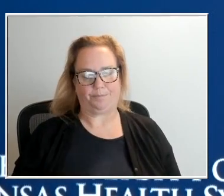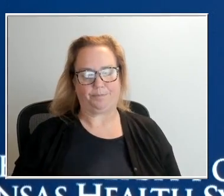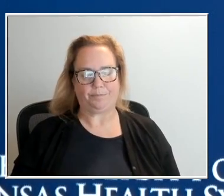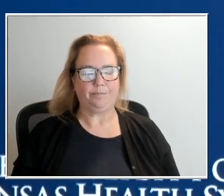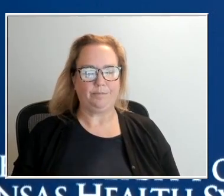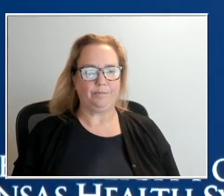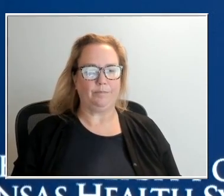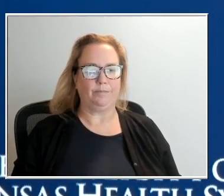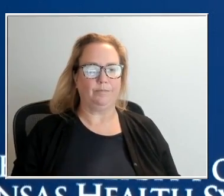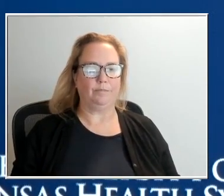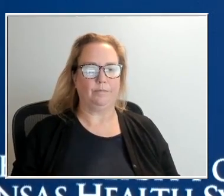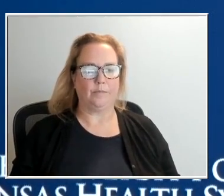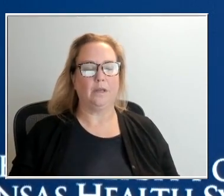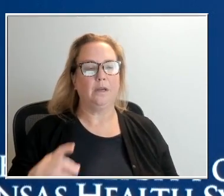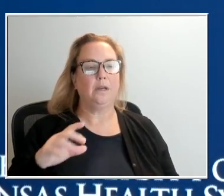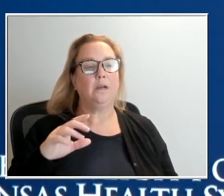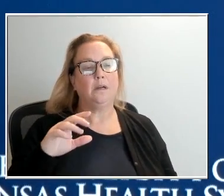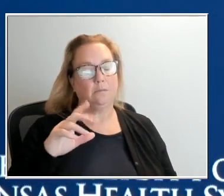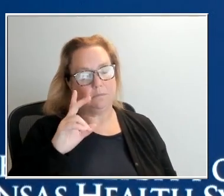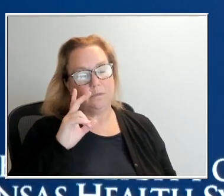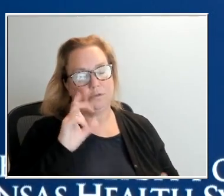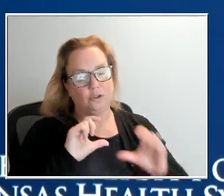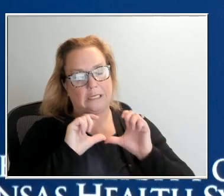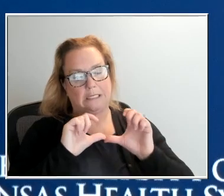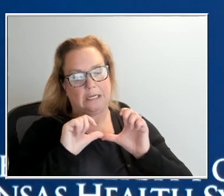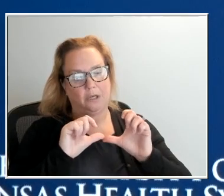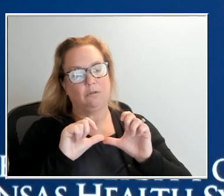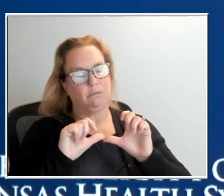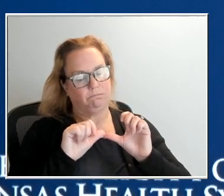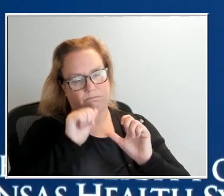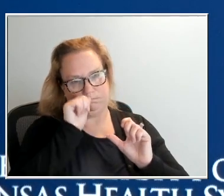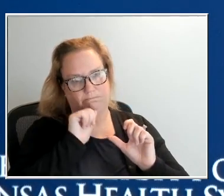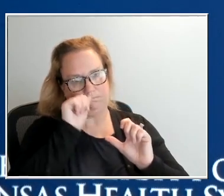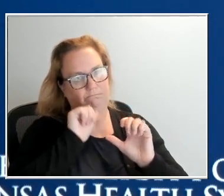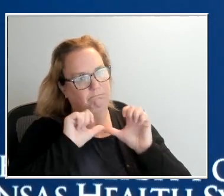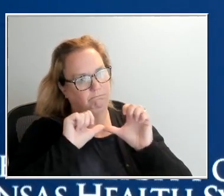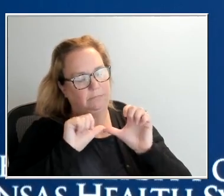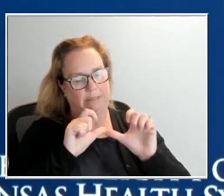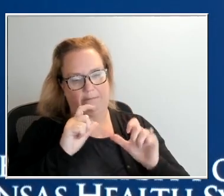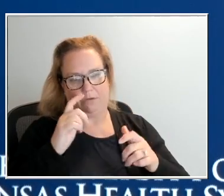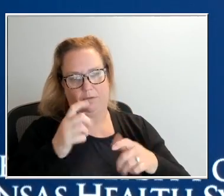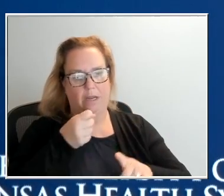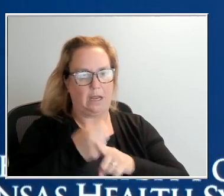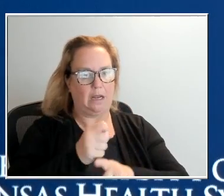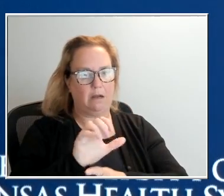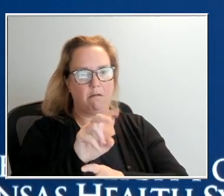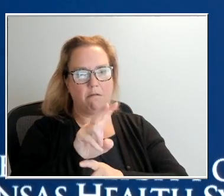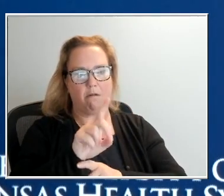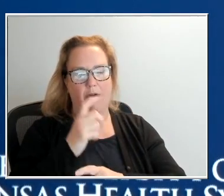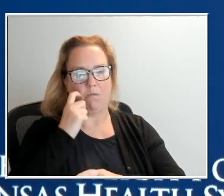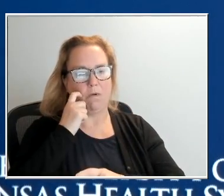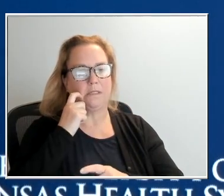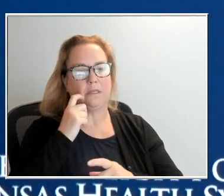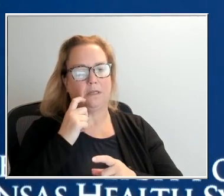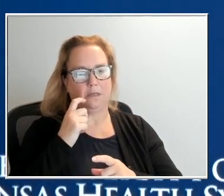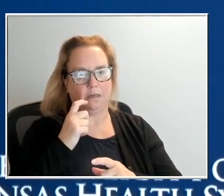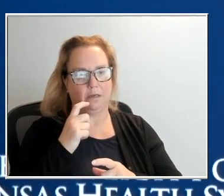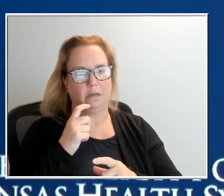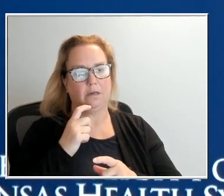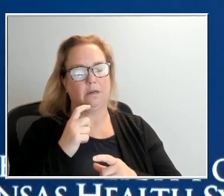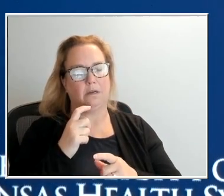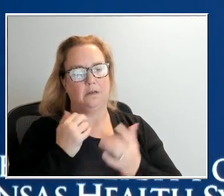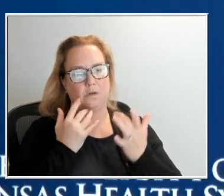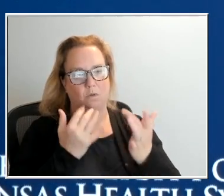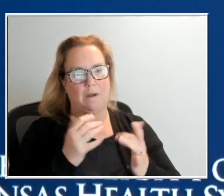for COVID. But we should continue to be vigilant and understand that if you've had COVID recently, it is going to be reasonable to wait